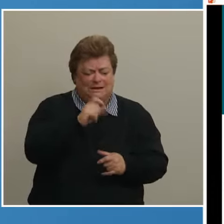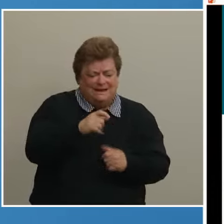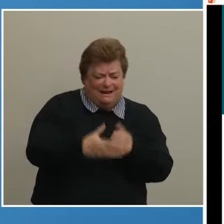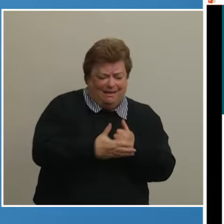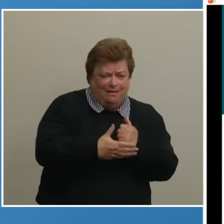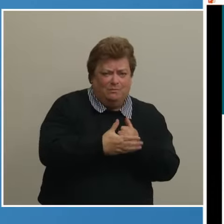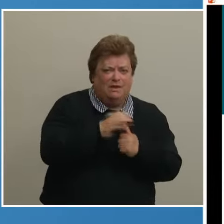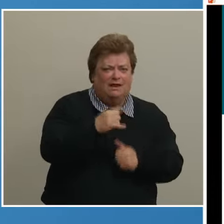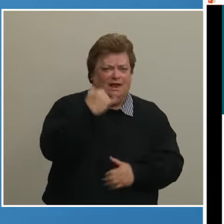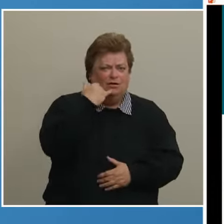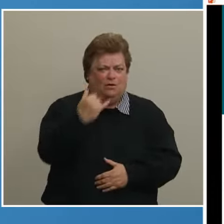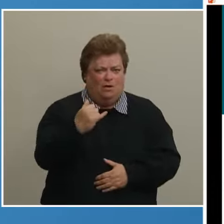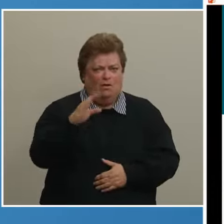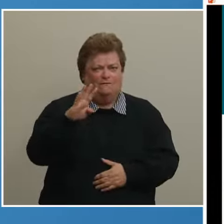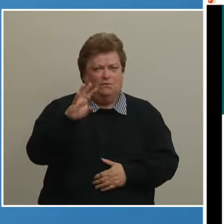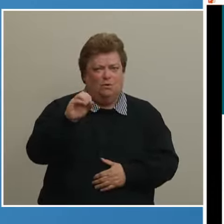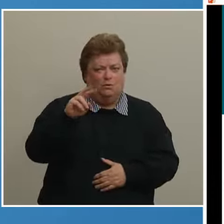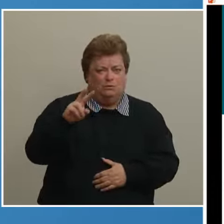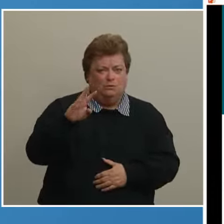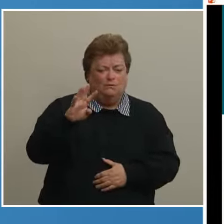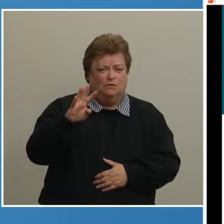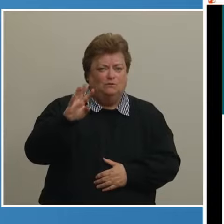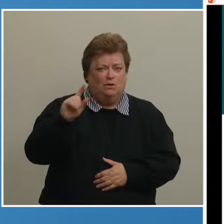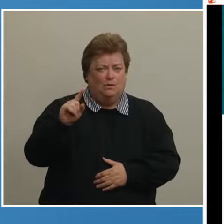COVID-19 hotline at